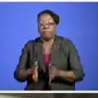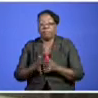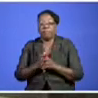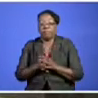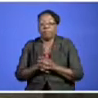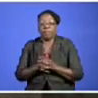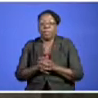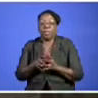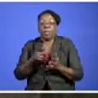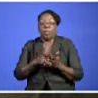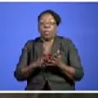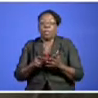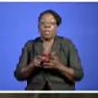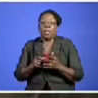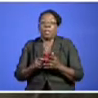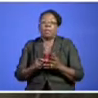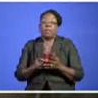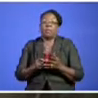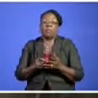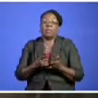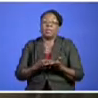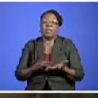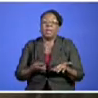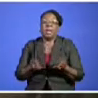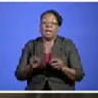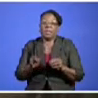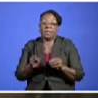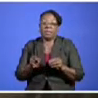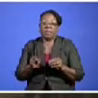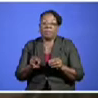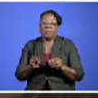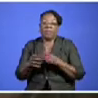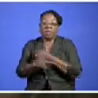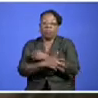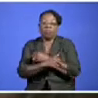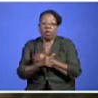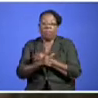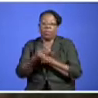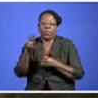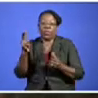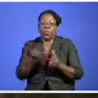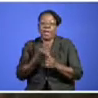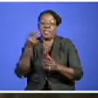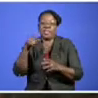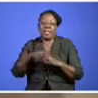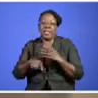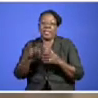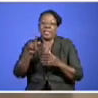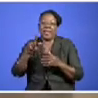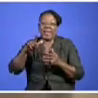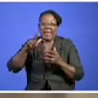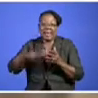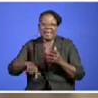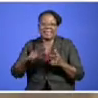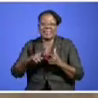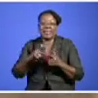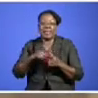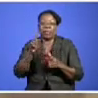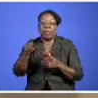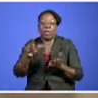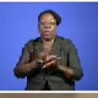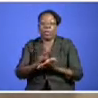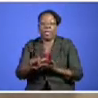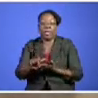Well, what are the odds of being robbed twice in less than a week? Well, that's what happened to this 68-year-old